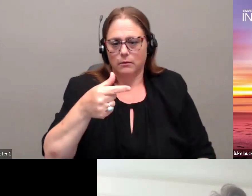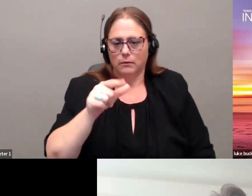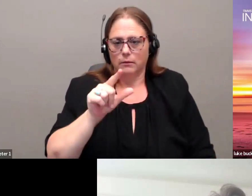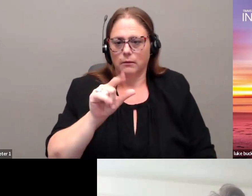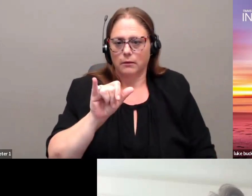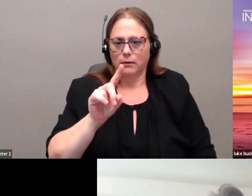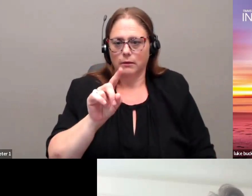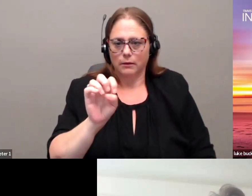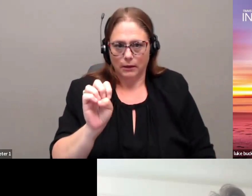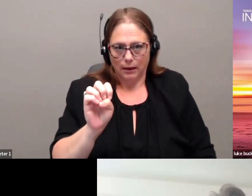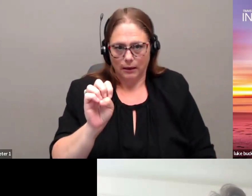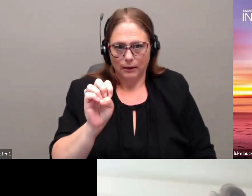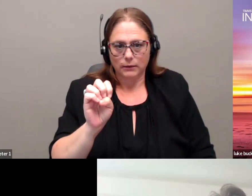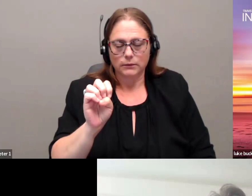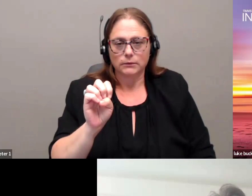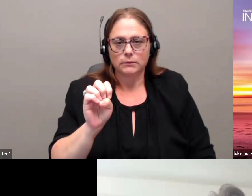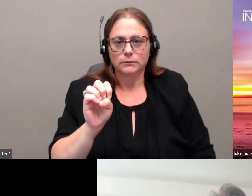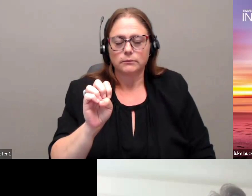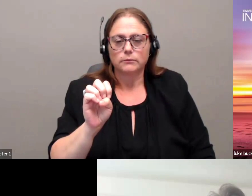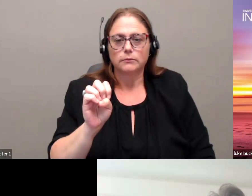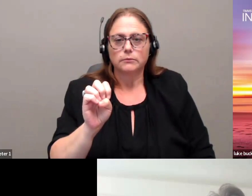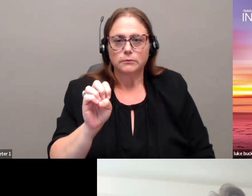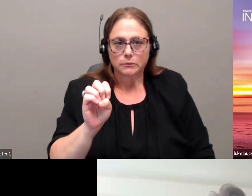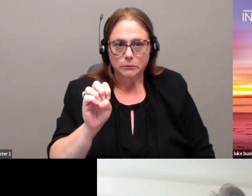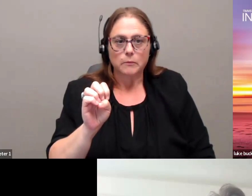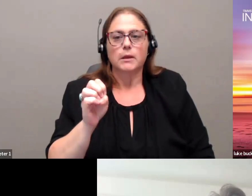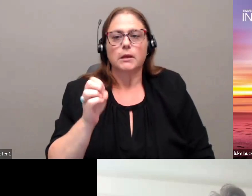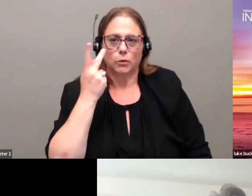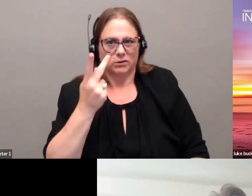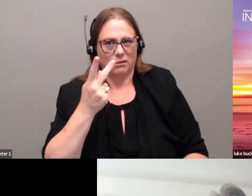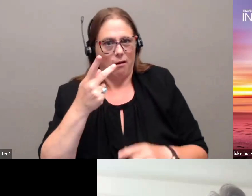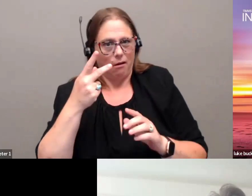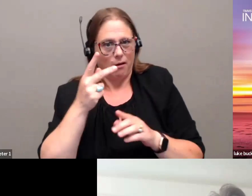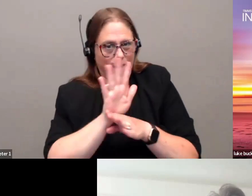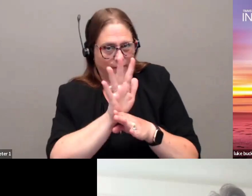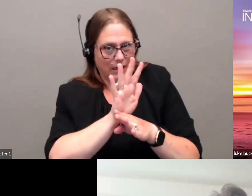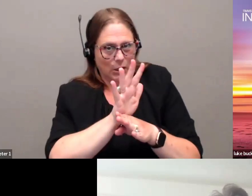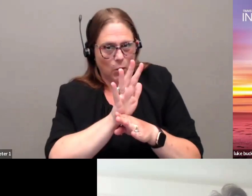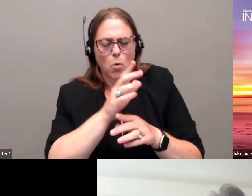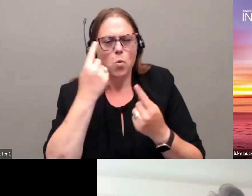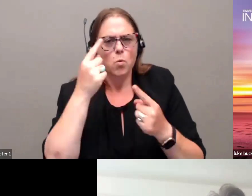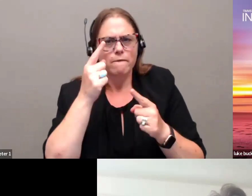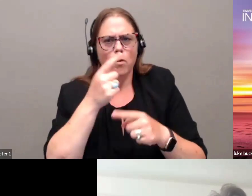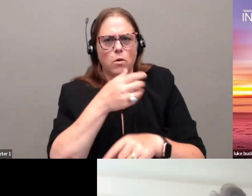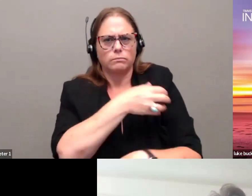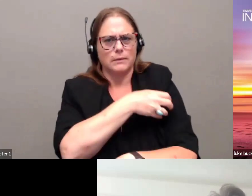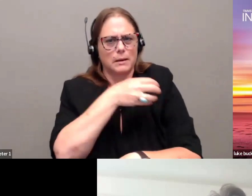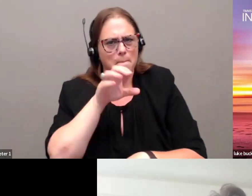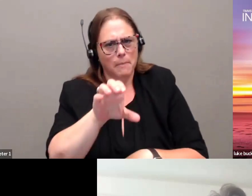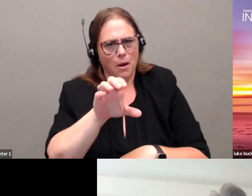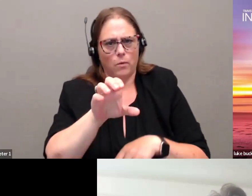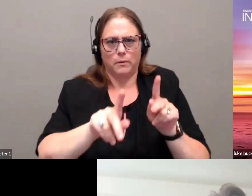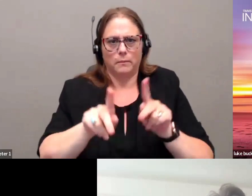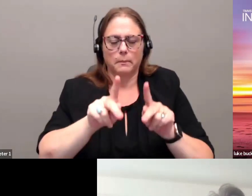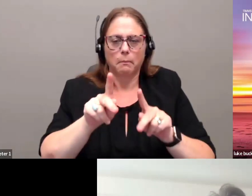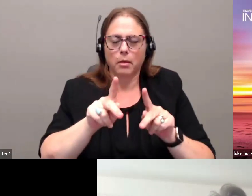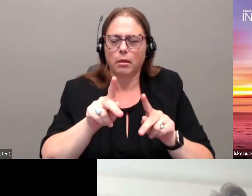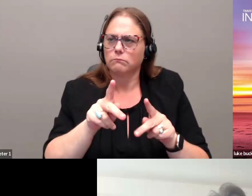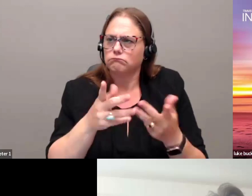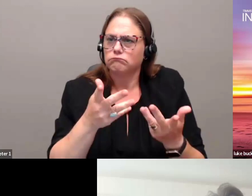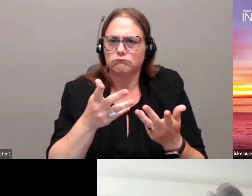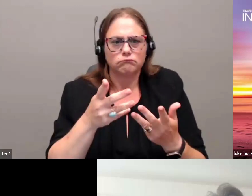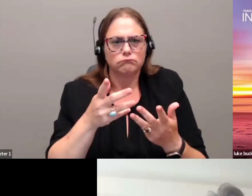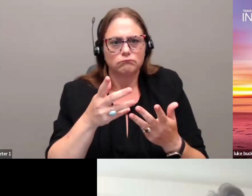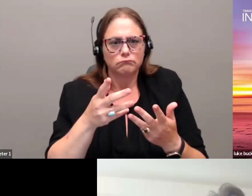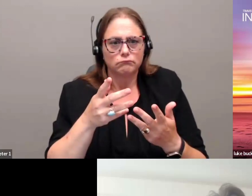to basically what we've heard in the video, to empower many people who are people with